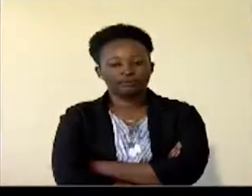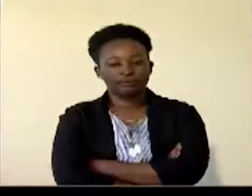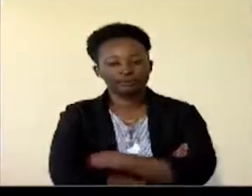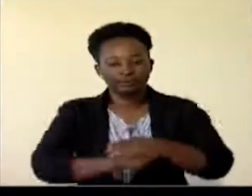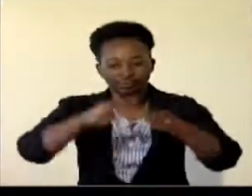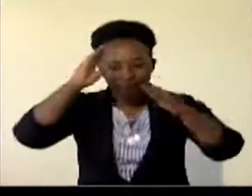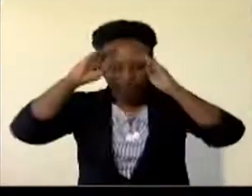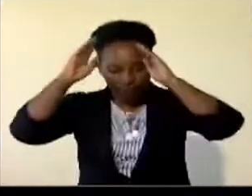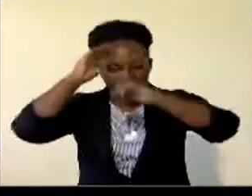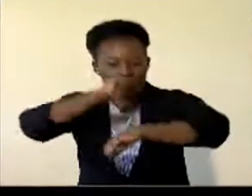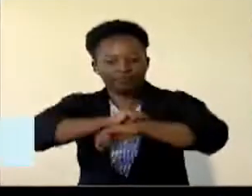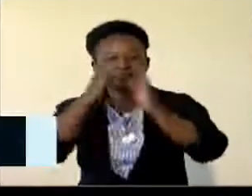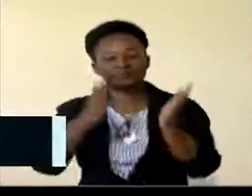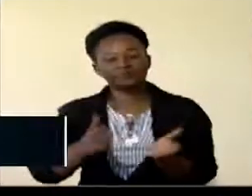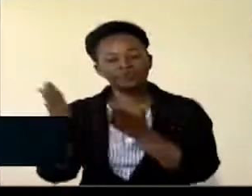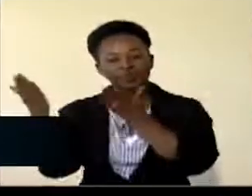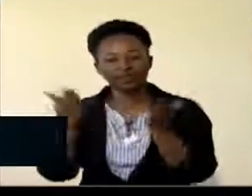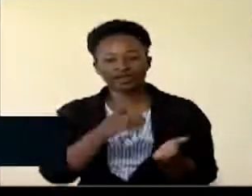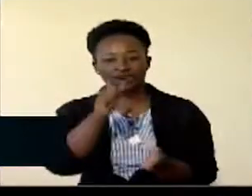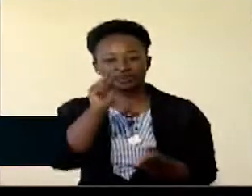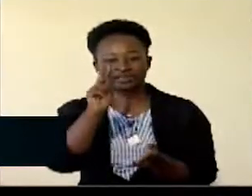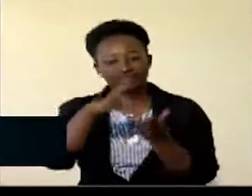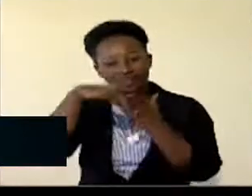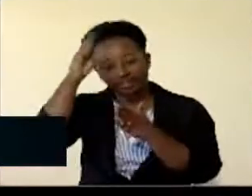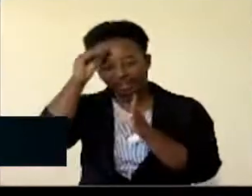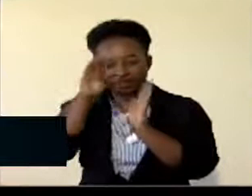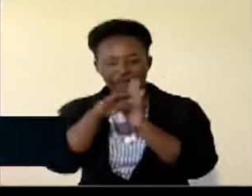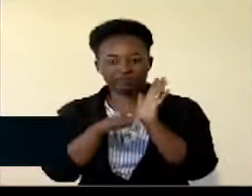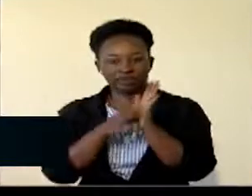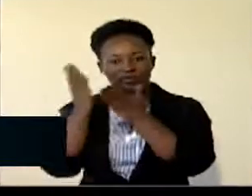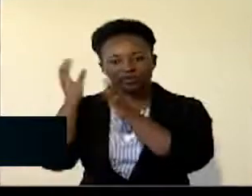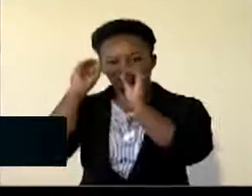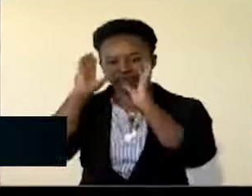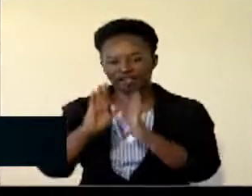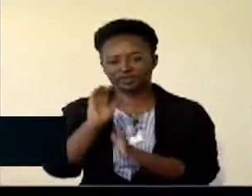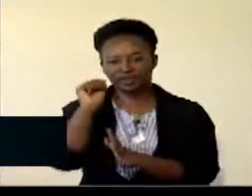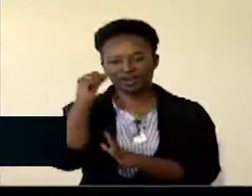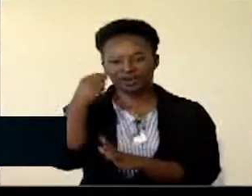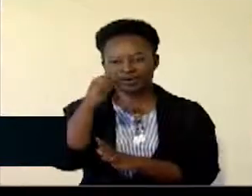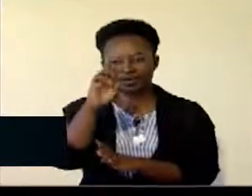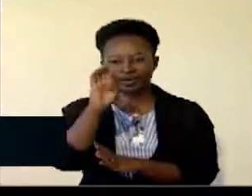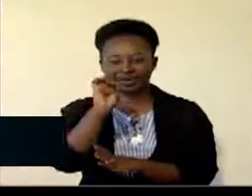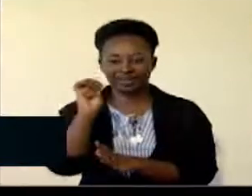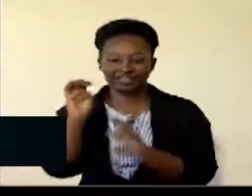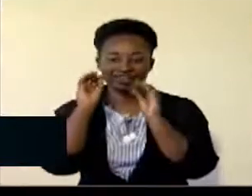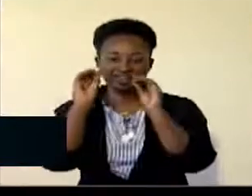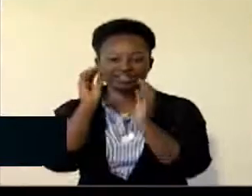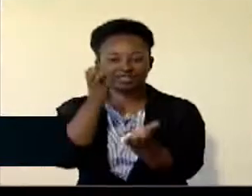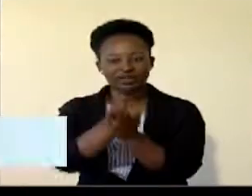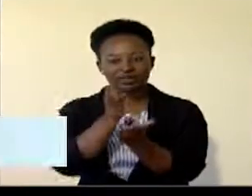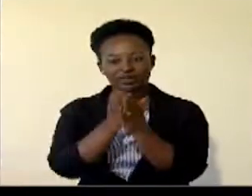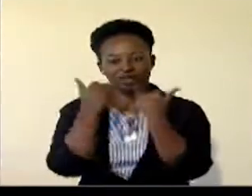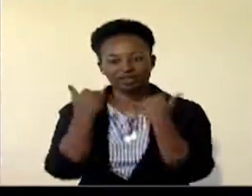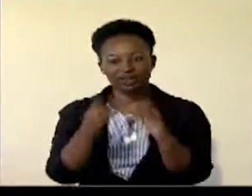Hello students, welcome to TV learning programs. I'm teacher Aggrey, teacher of economics. Today I'm going to learn